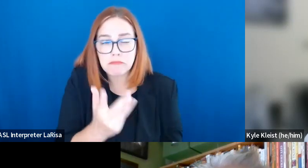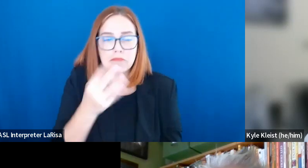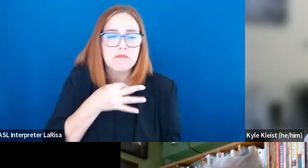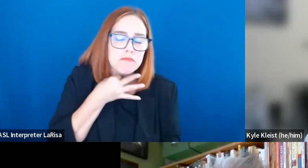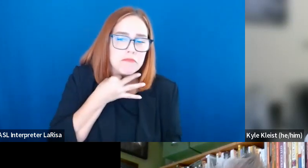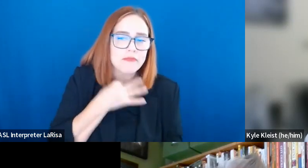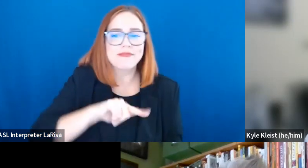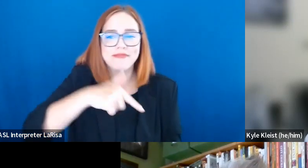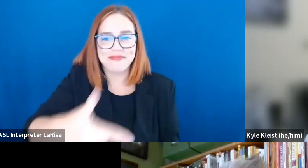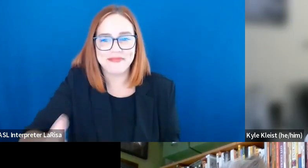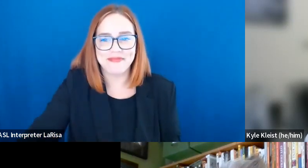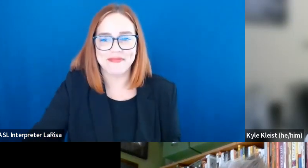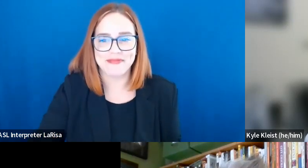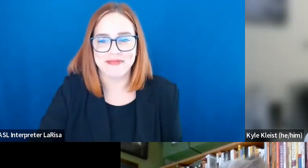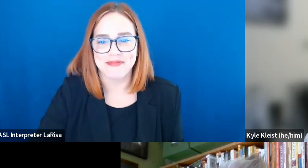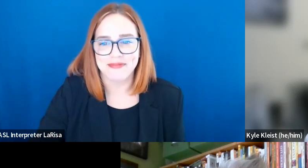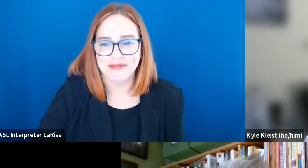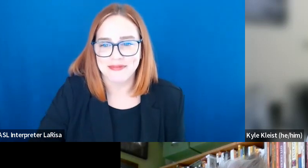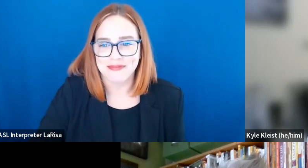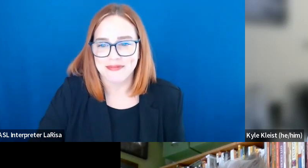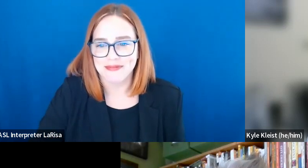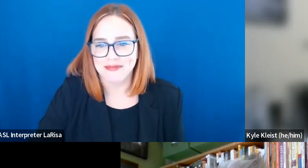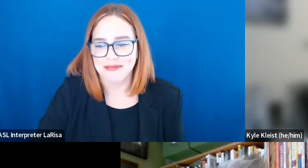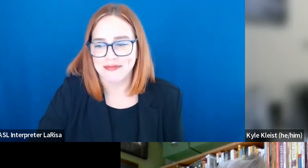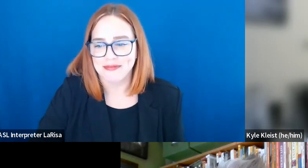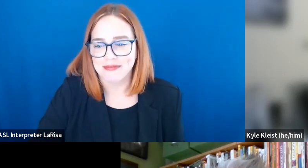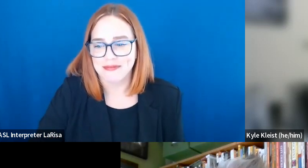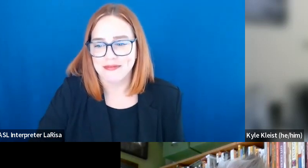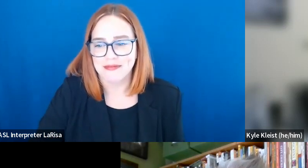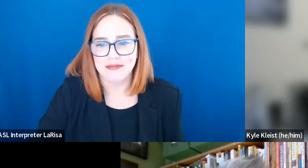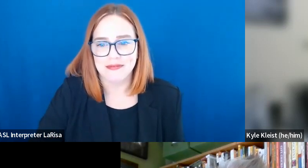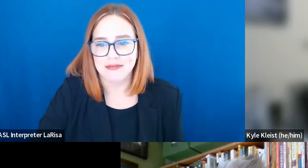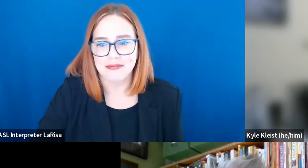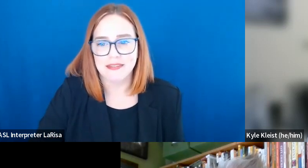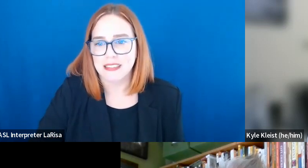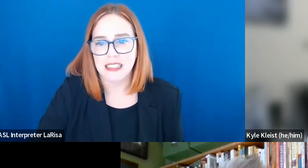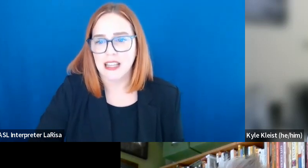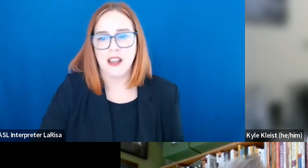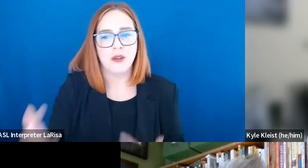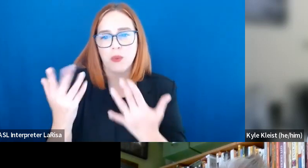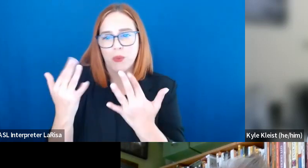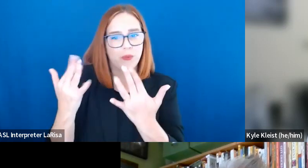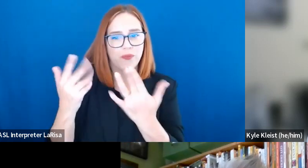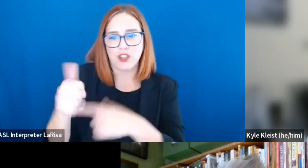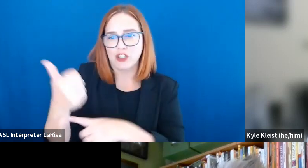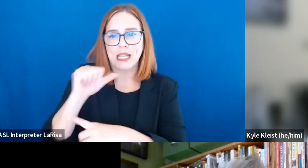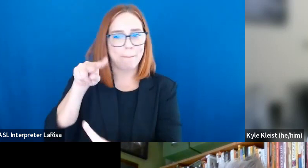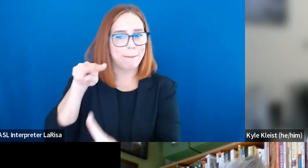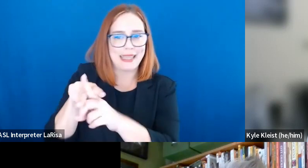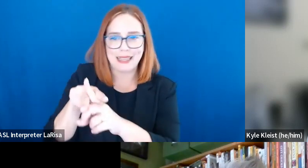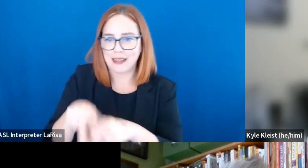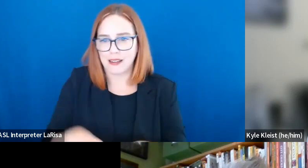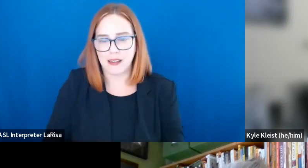The other aspect of that, Kyle, I'd like to add is I think it asks something of facilitators if groups are happening both